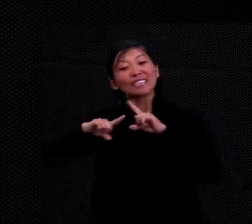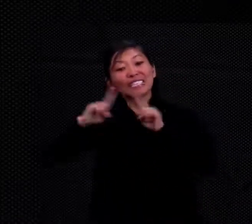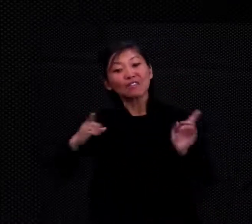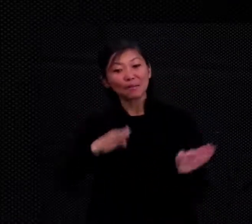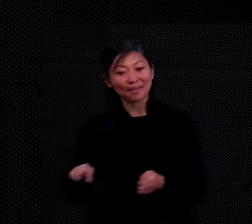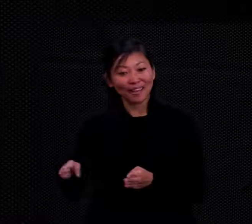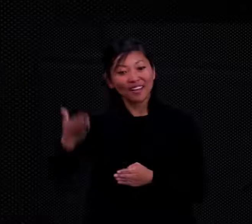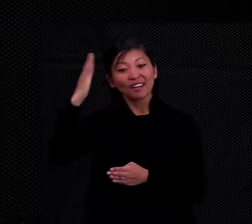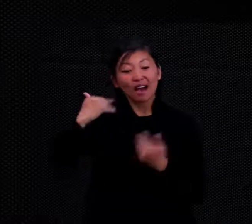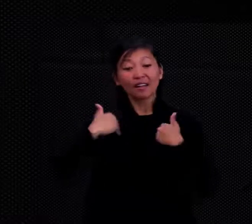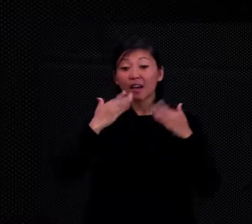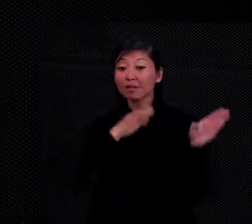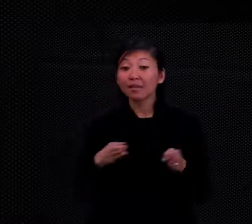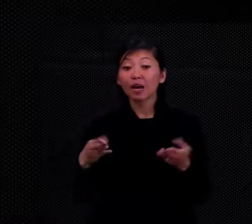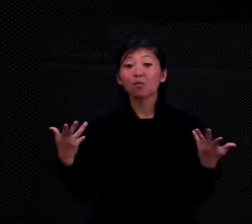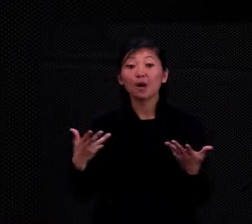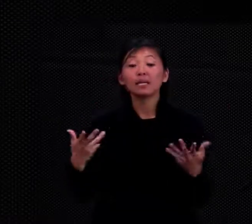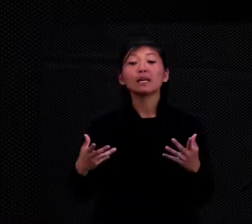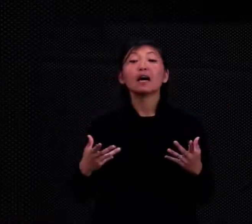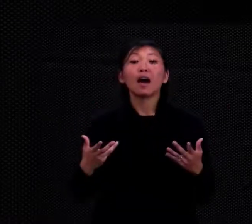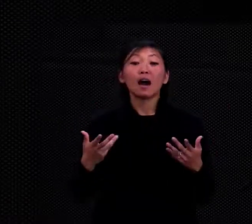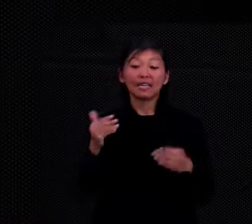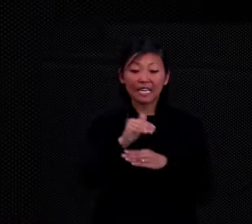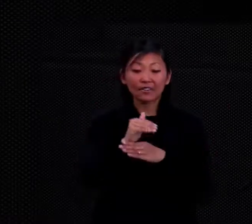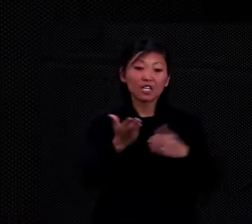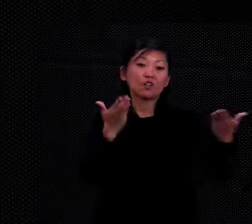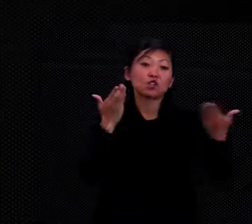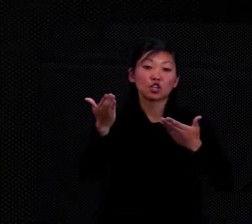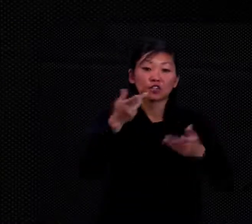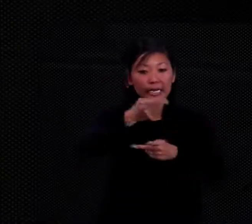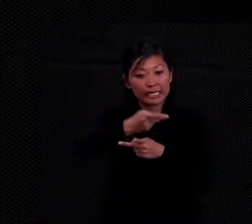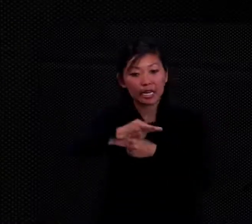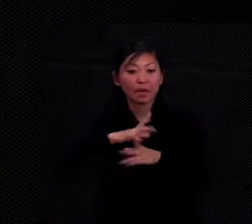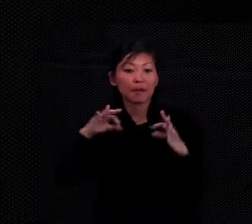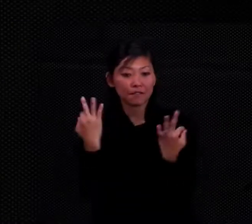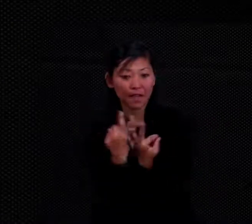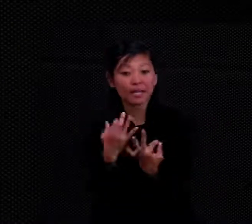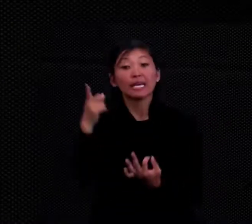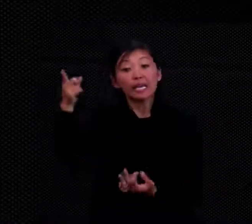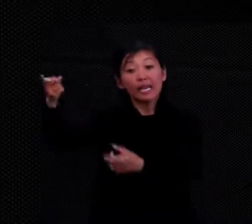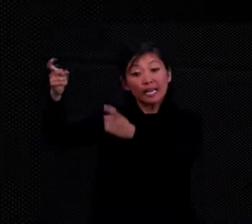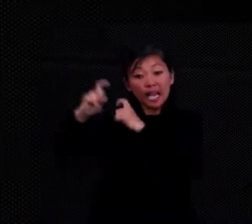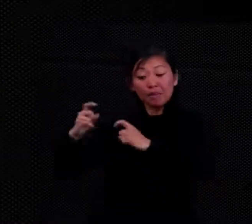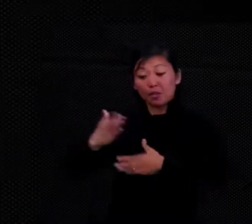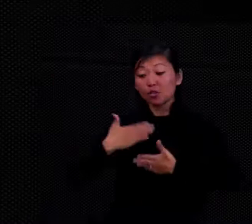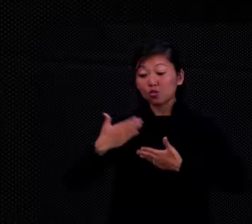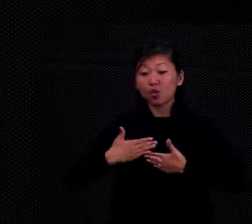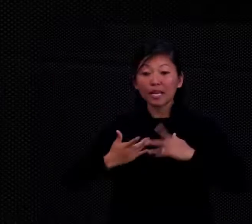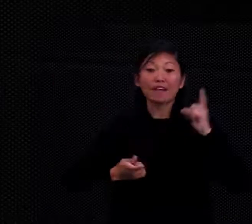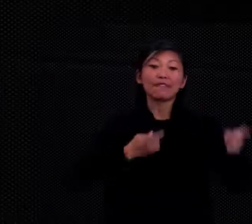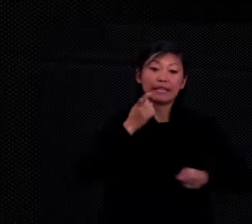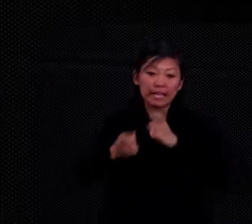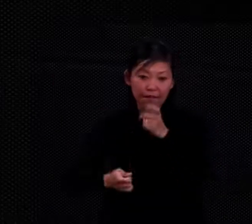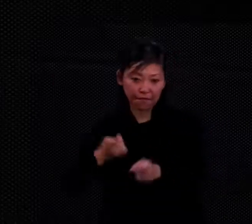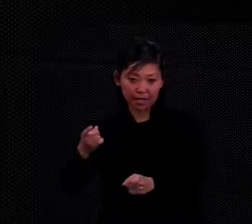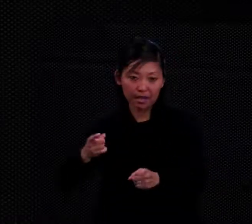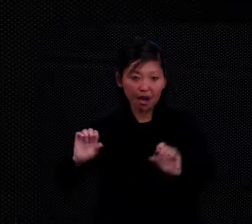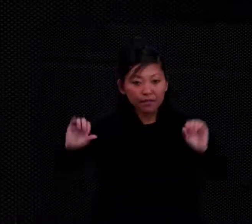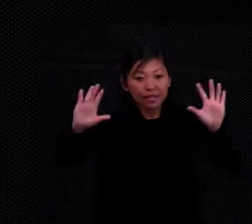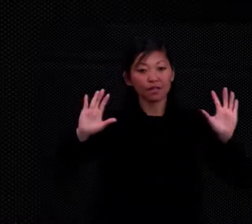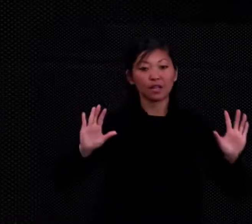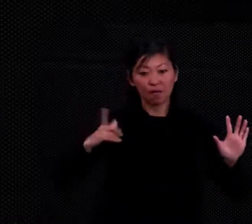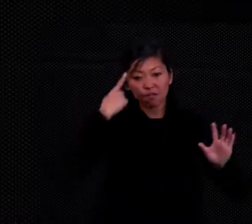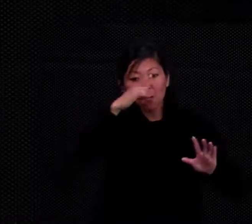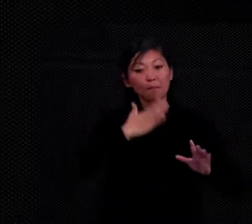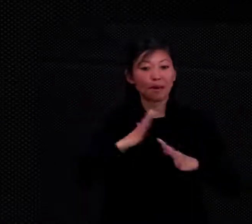my family. He gave me the blessing of giving, the joy of laying down my life for others. Yet I did not see